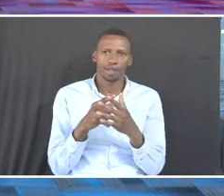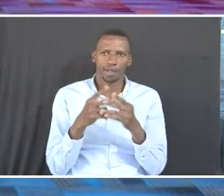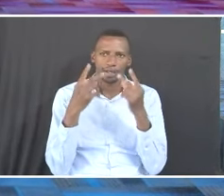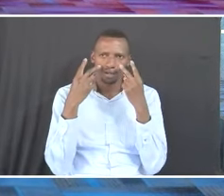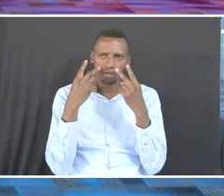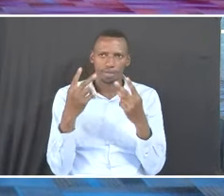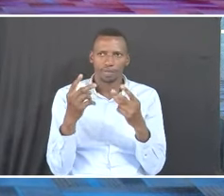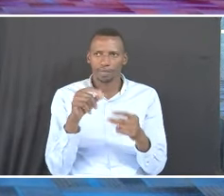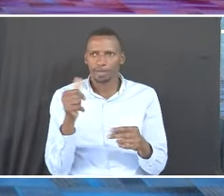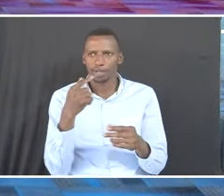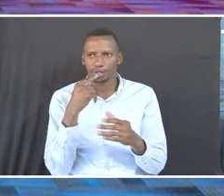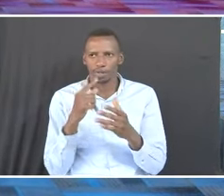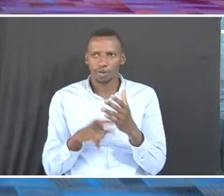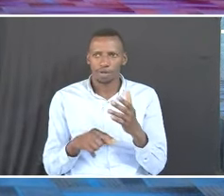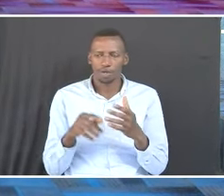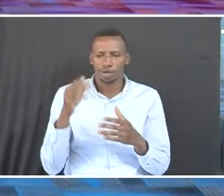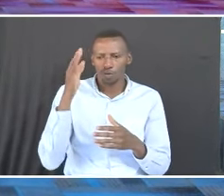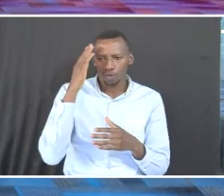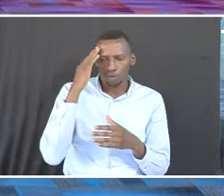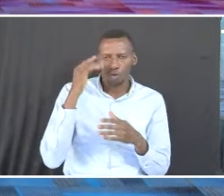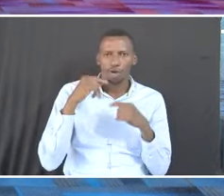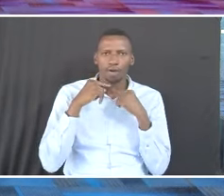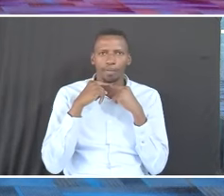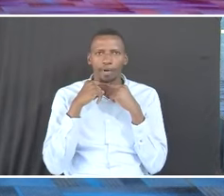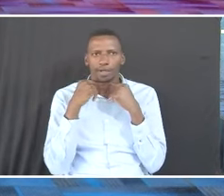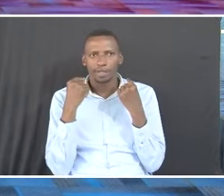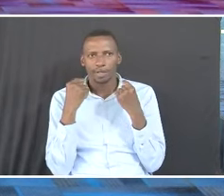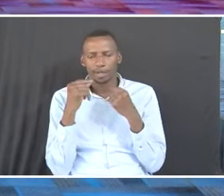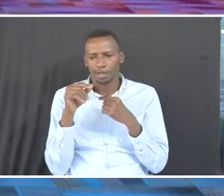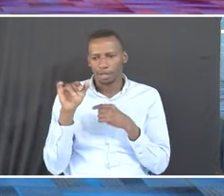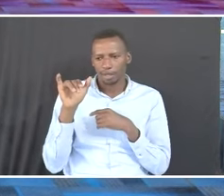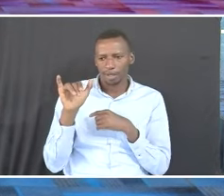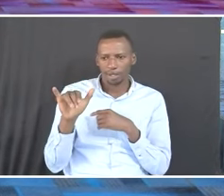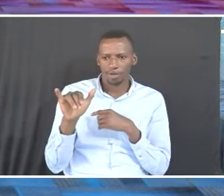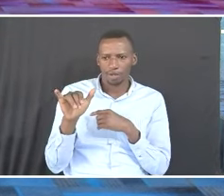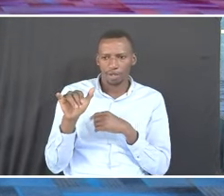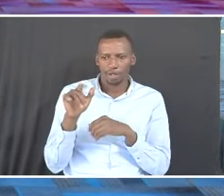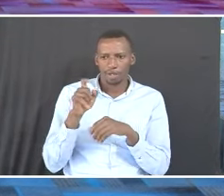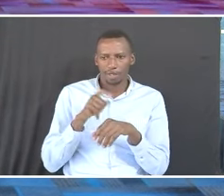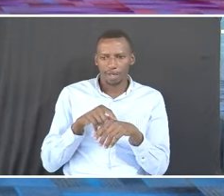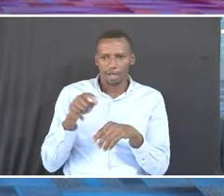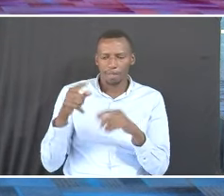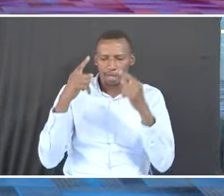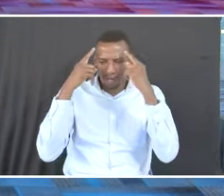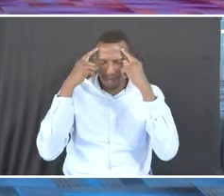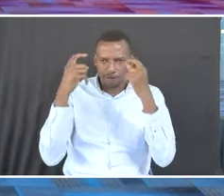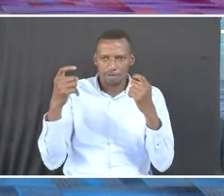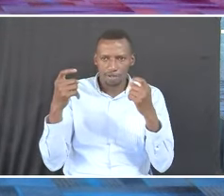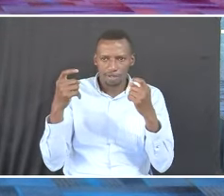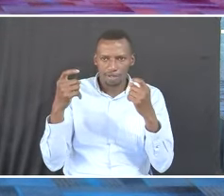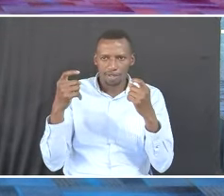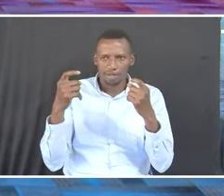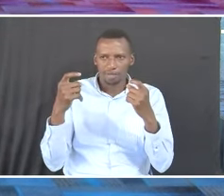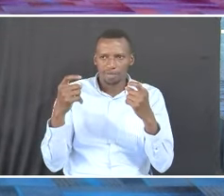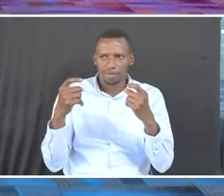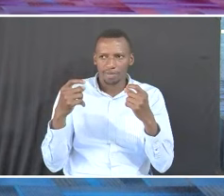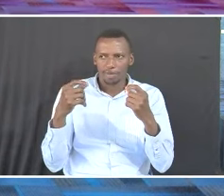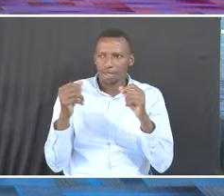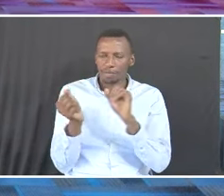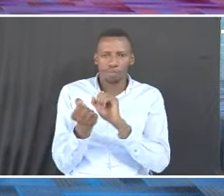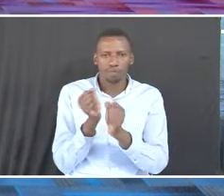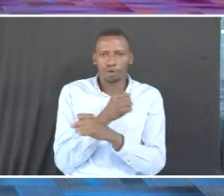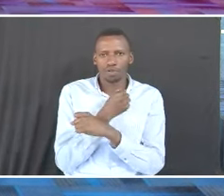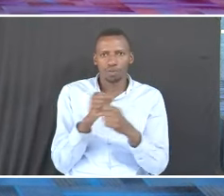you hear mother saying, you know, Pastor, that one, when he has refused, there is nothing we can